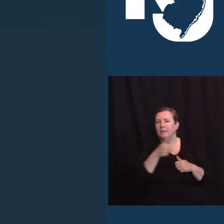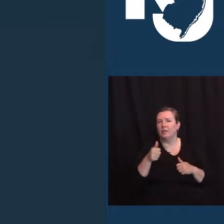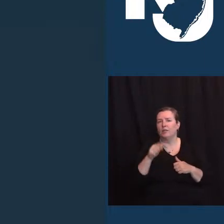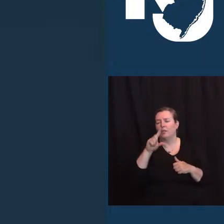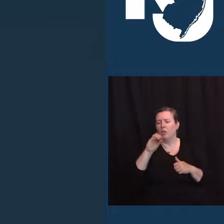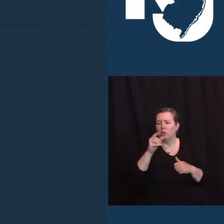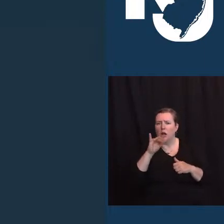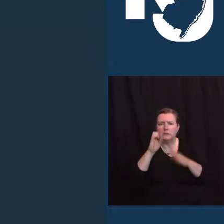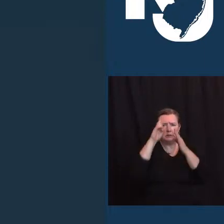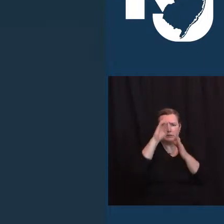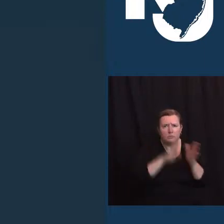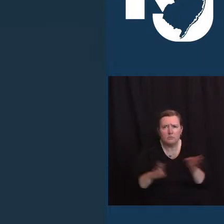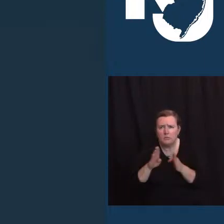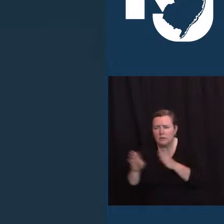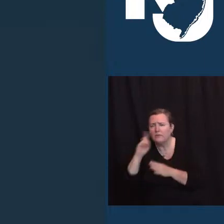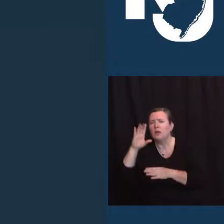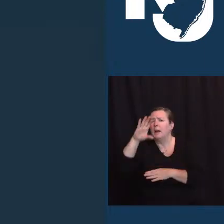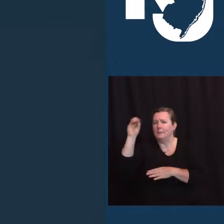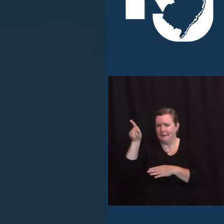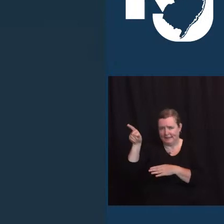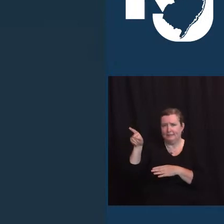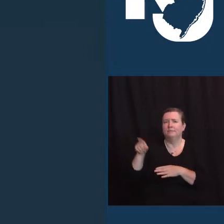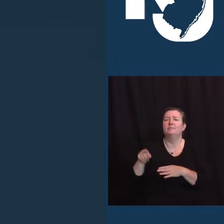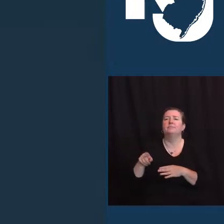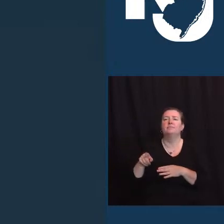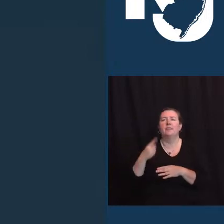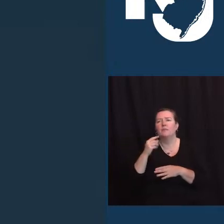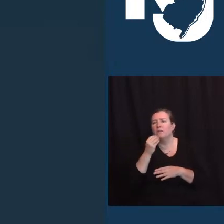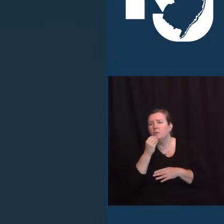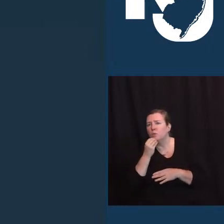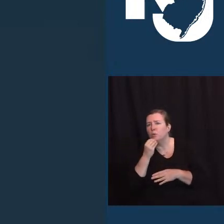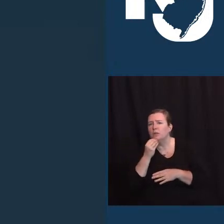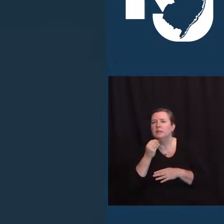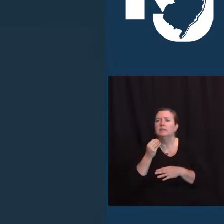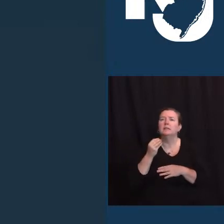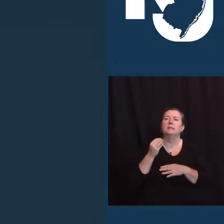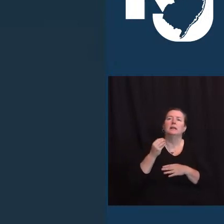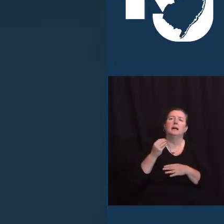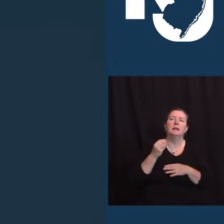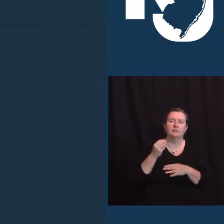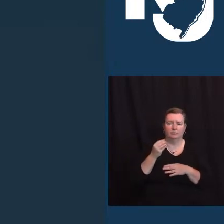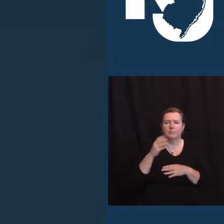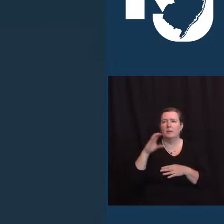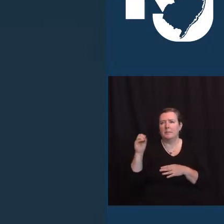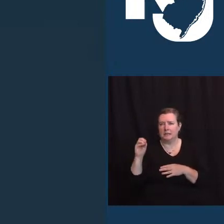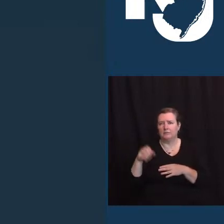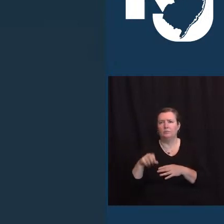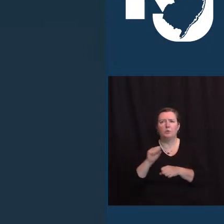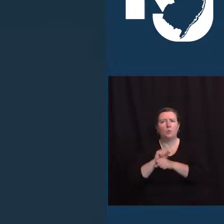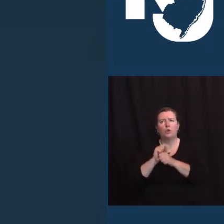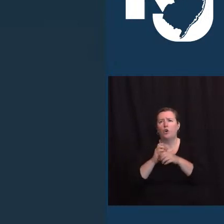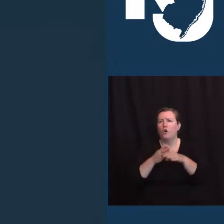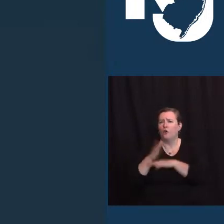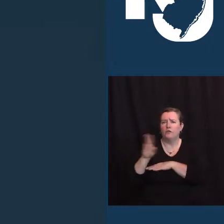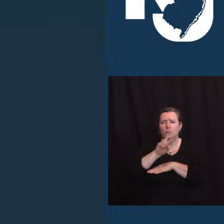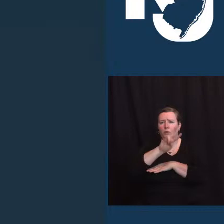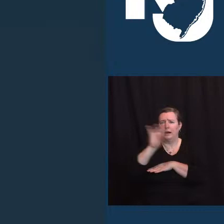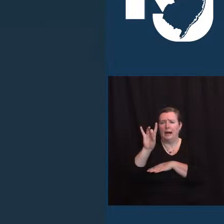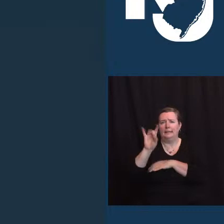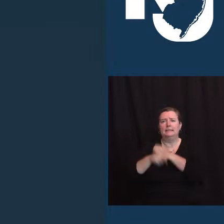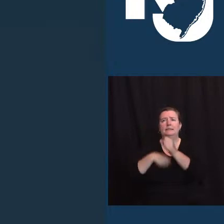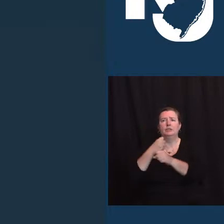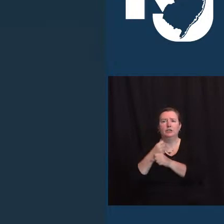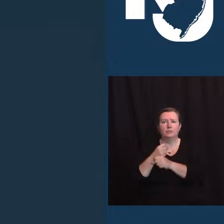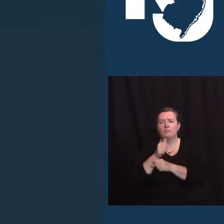Company and Woodhaven Foods, compiling more than 20 years in the private sector. And he also earned his degree in accounting